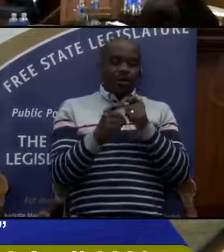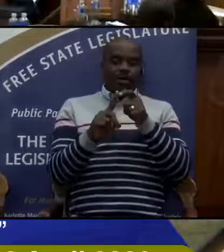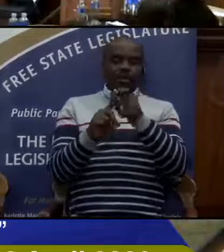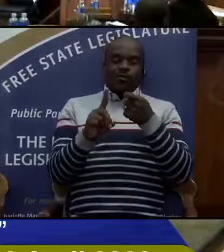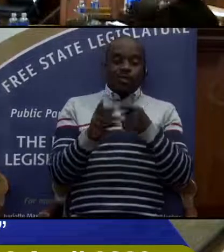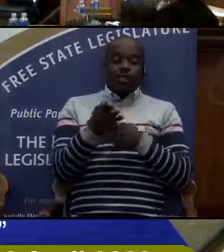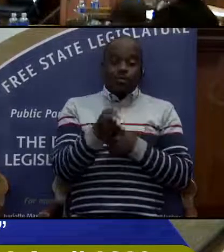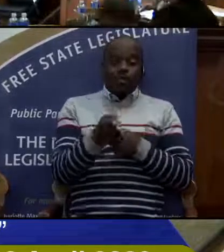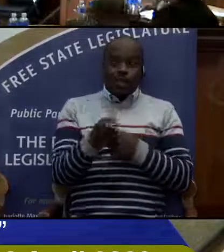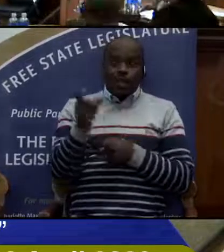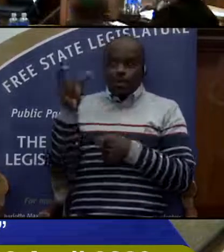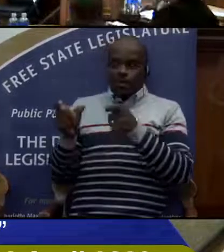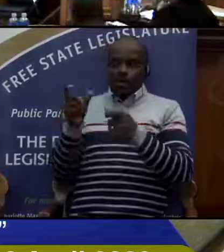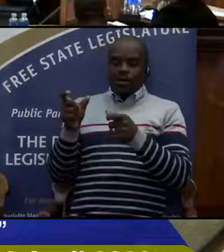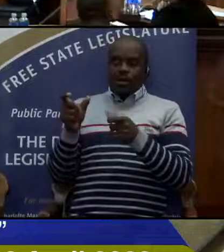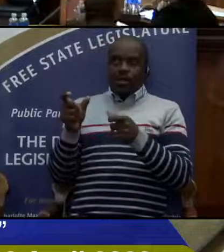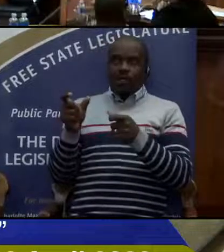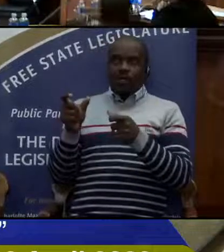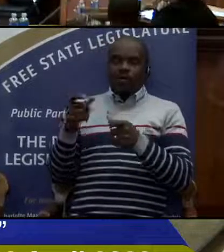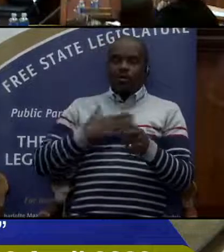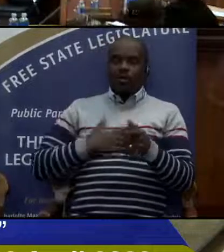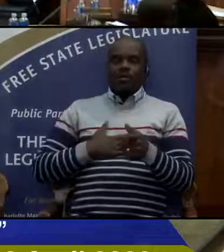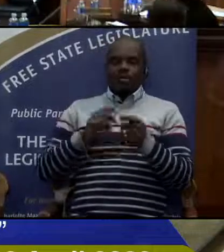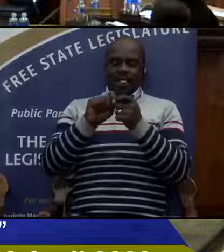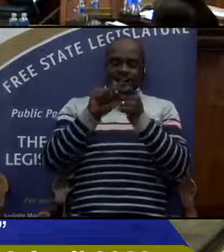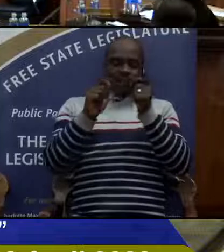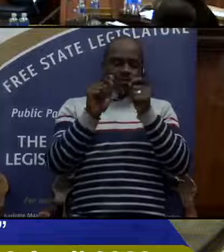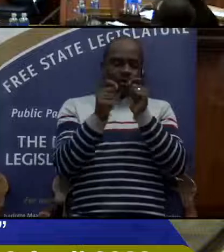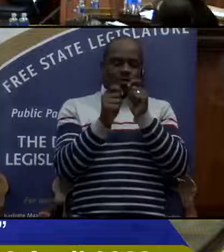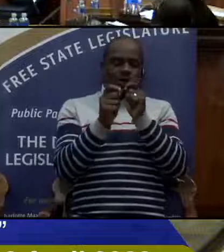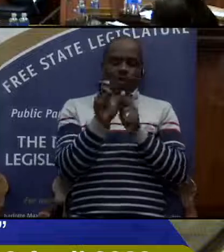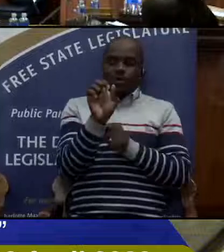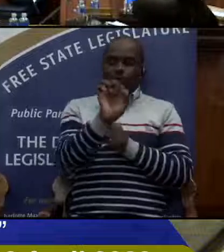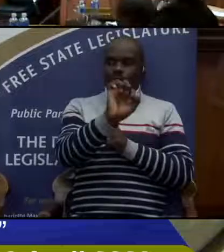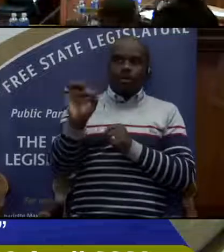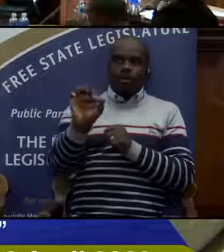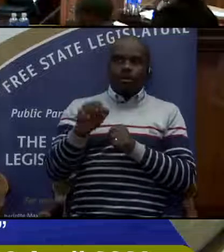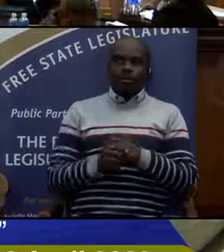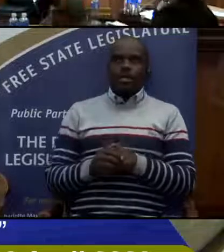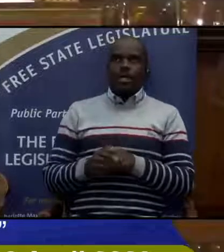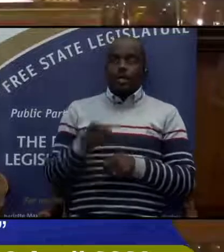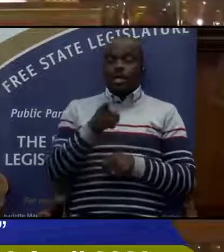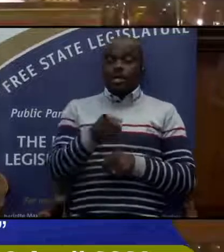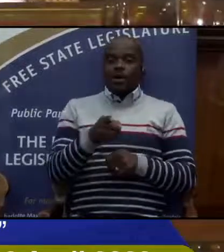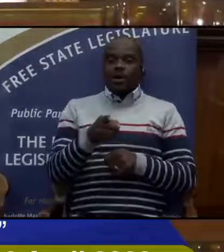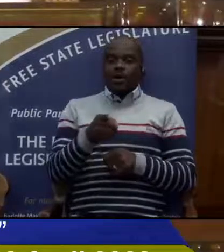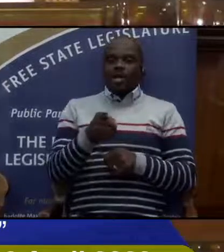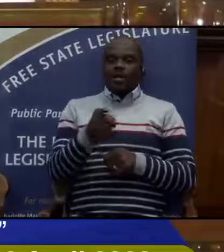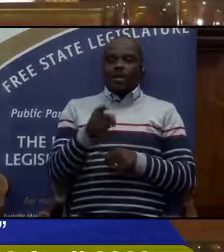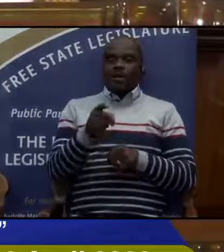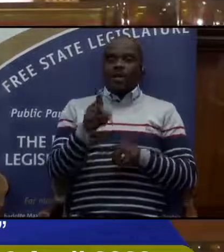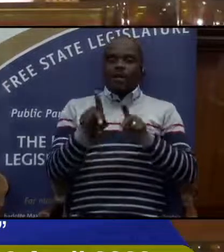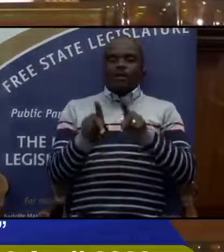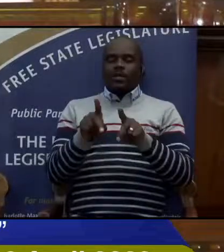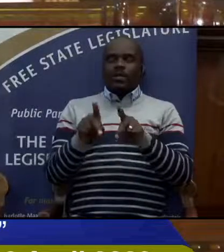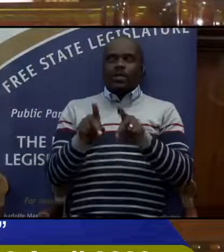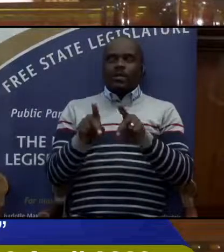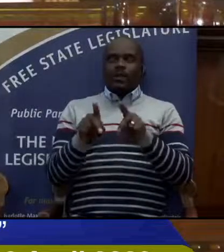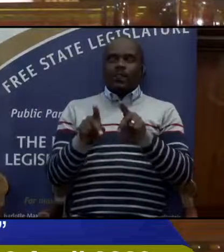South Africa and the Free State into a party of corruption, state capture and